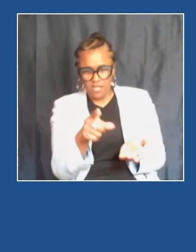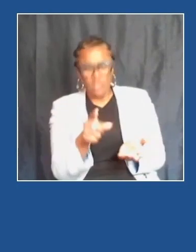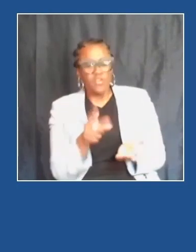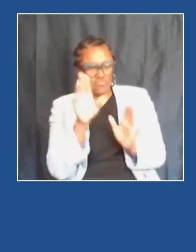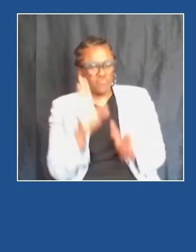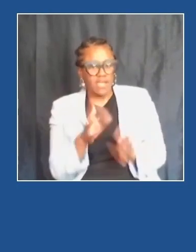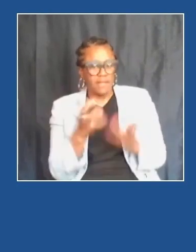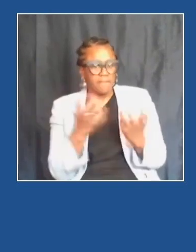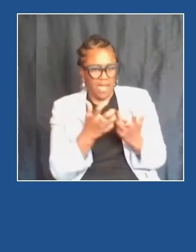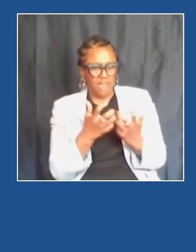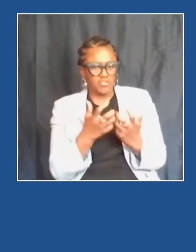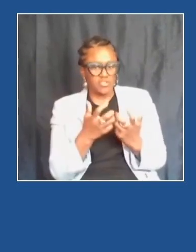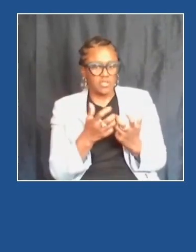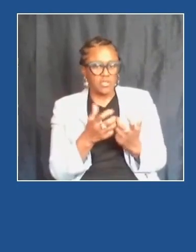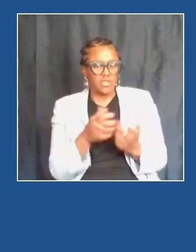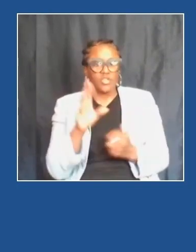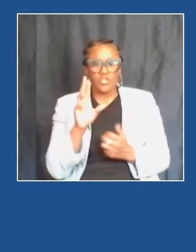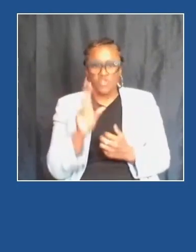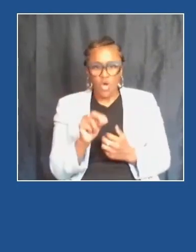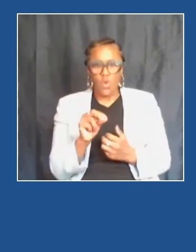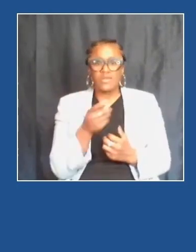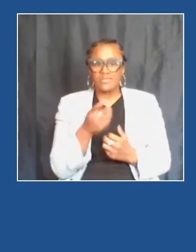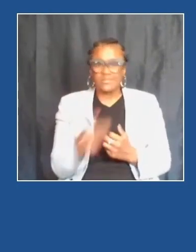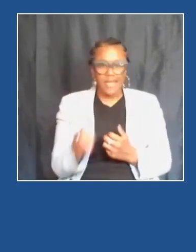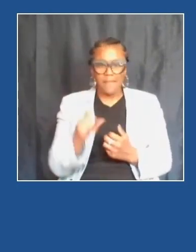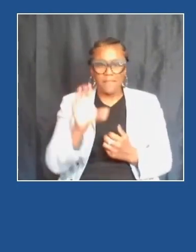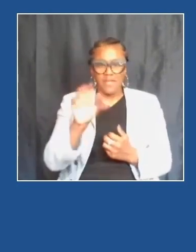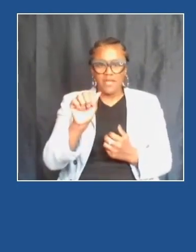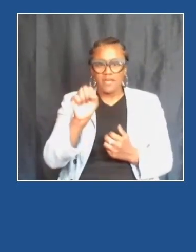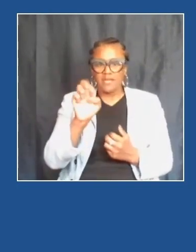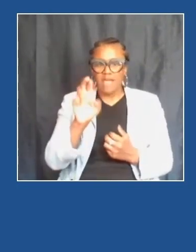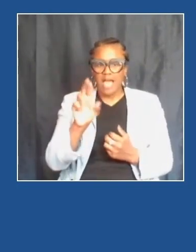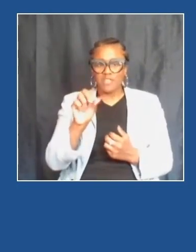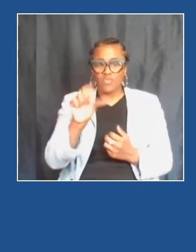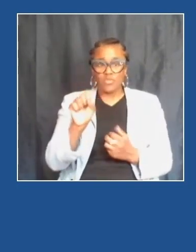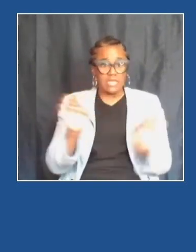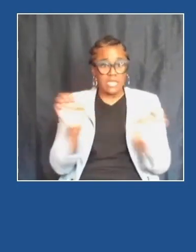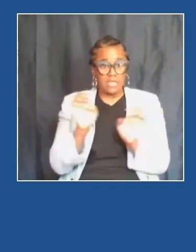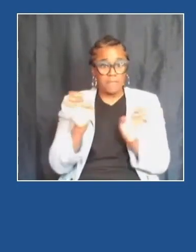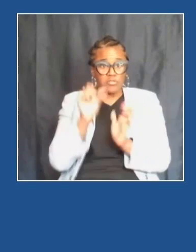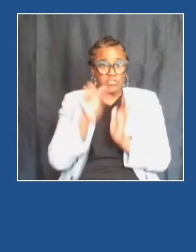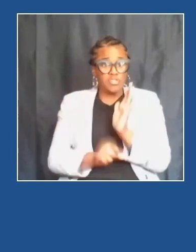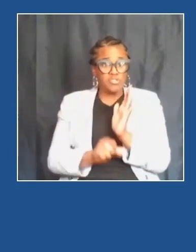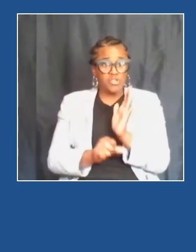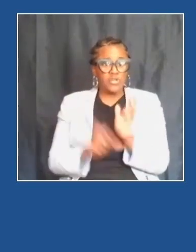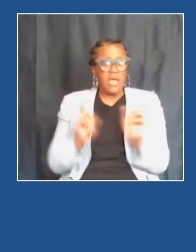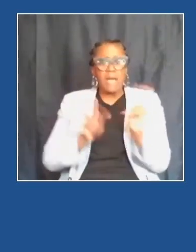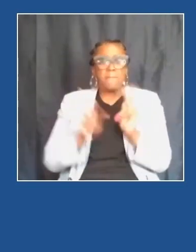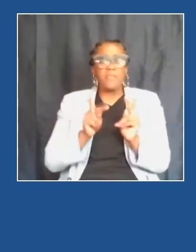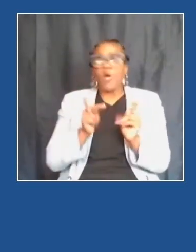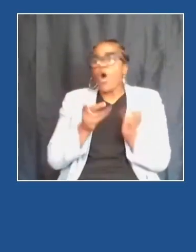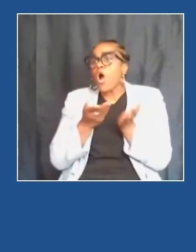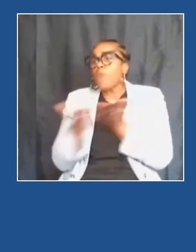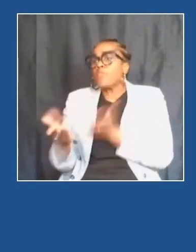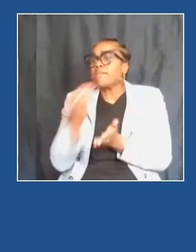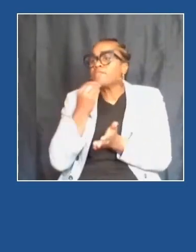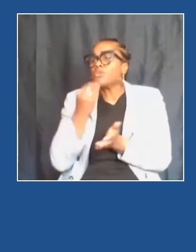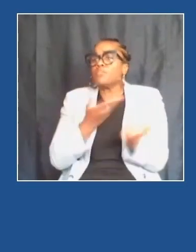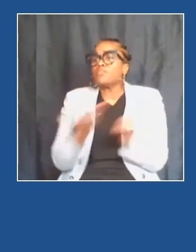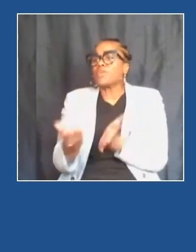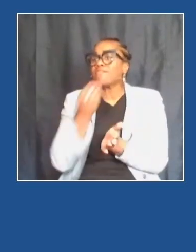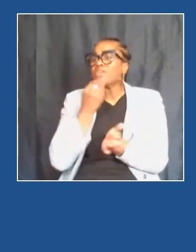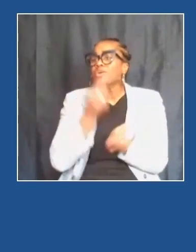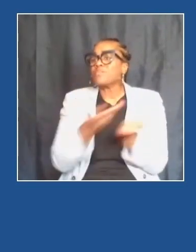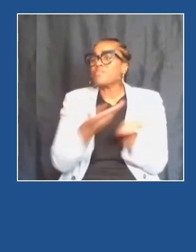true. Your loved one ends up going for emergency surgery. Lots of casseroles show up on your doorstep. Not